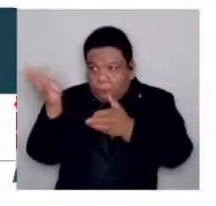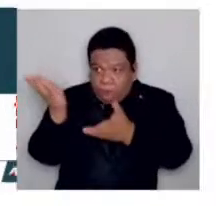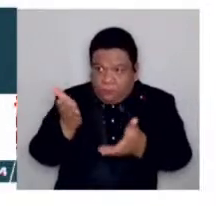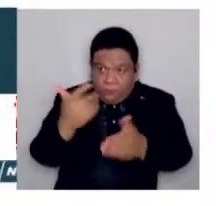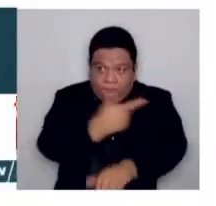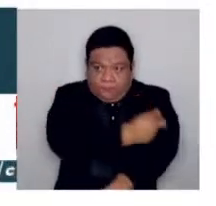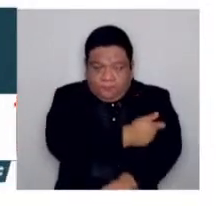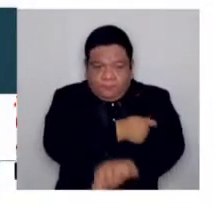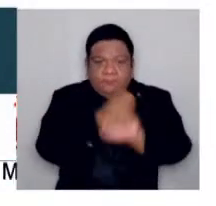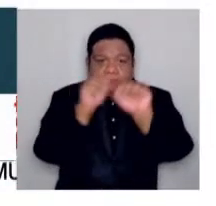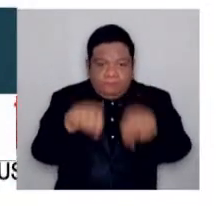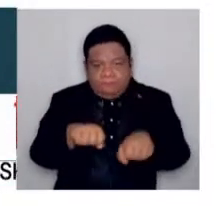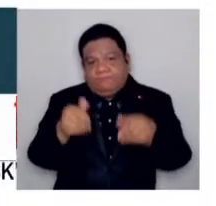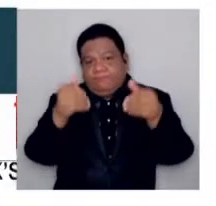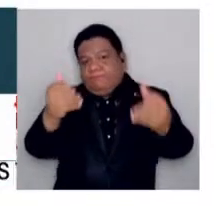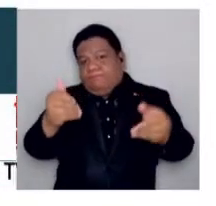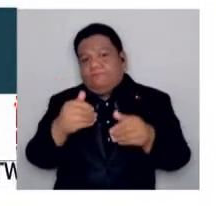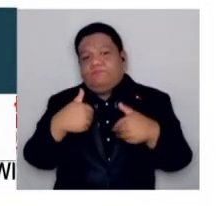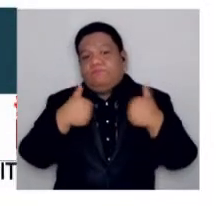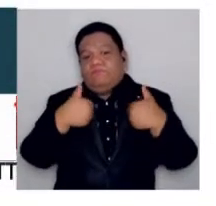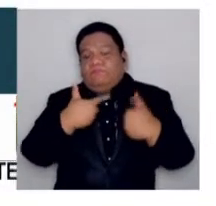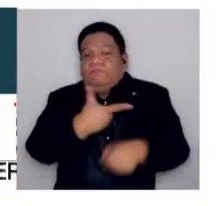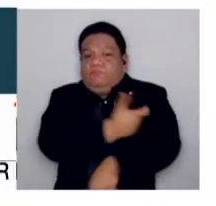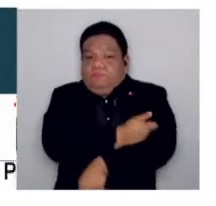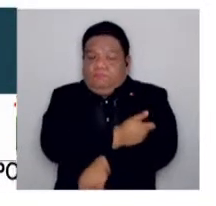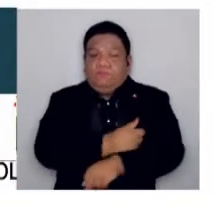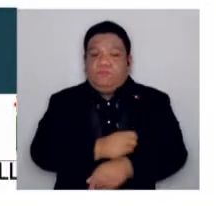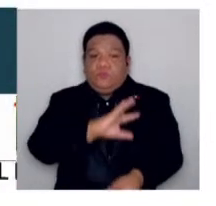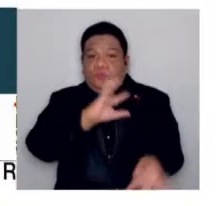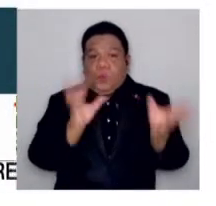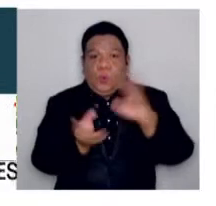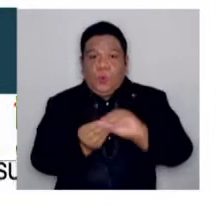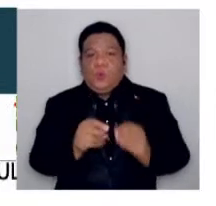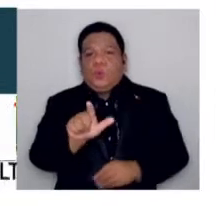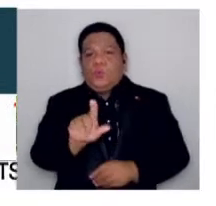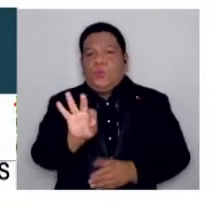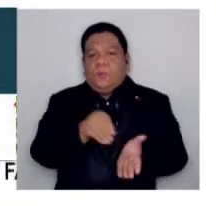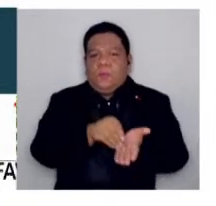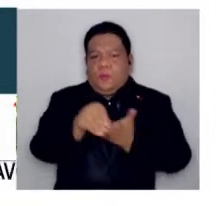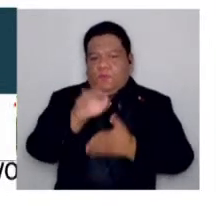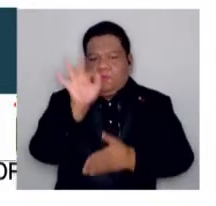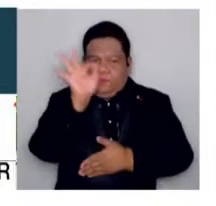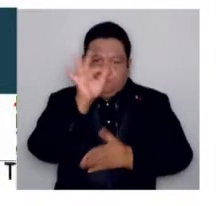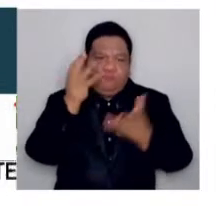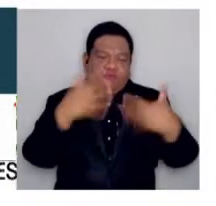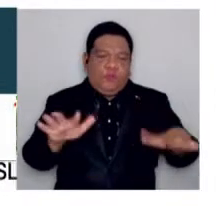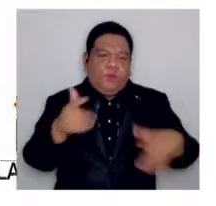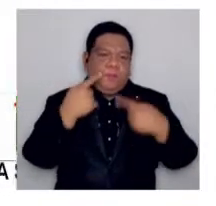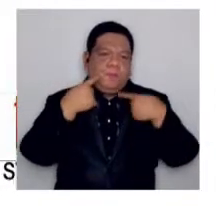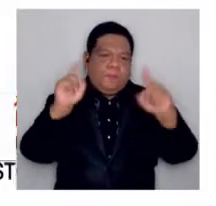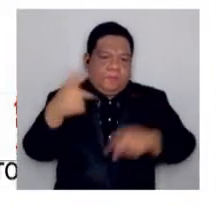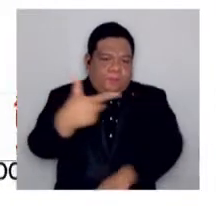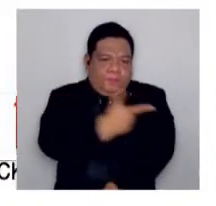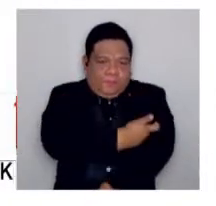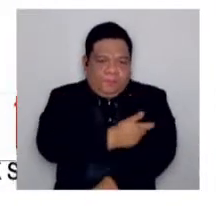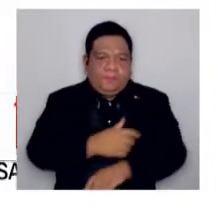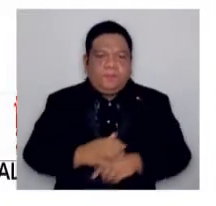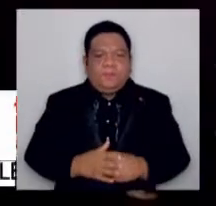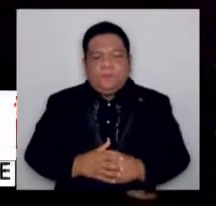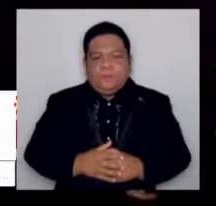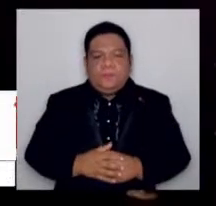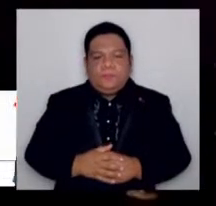pediatric vaccinations. Overall, 29 million Filipinos have been fully vaccinated against COVID-19.